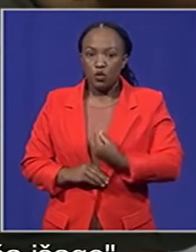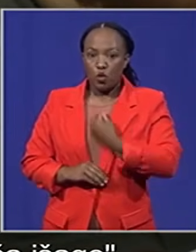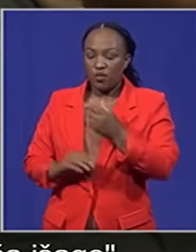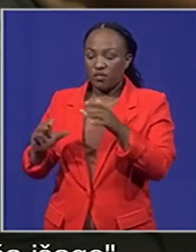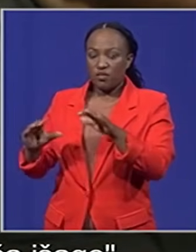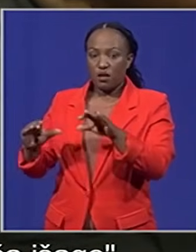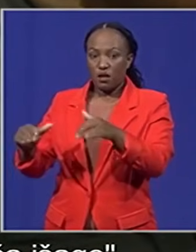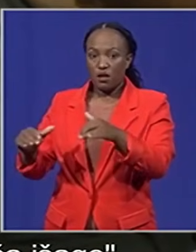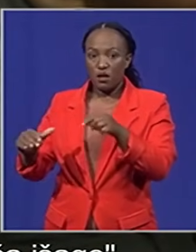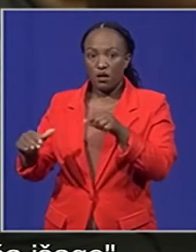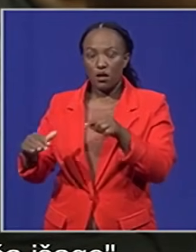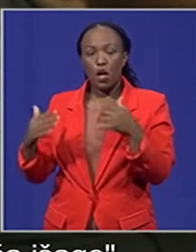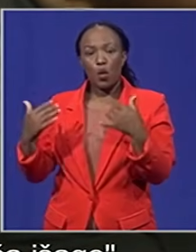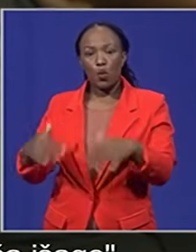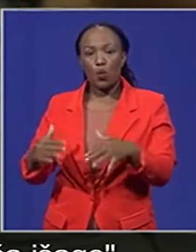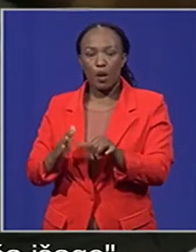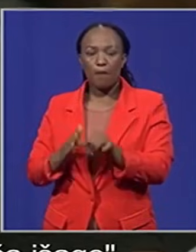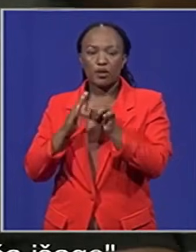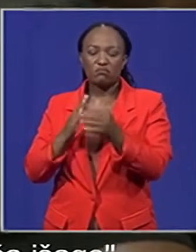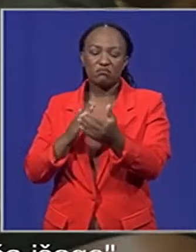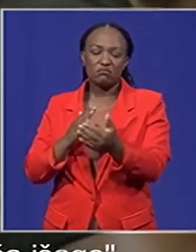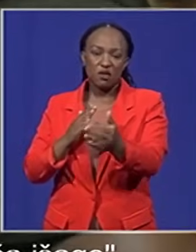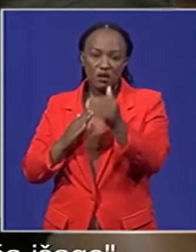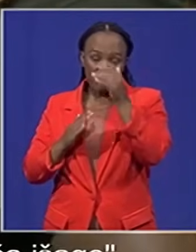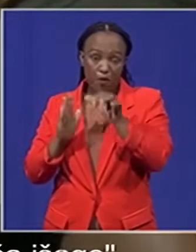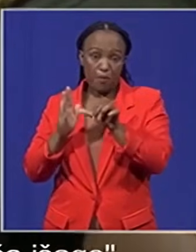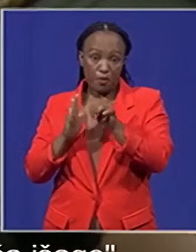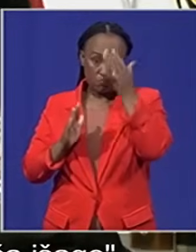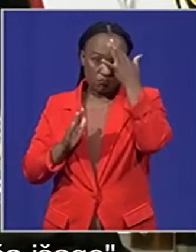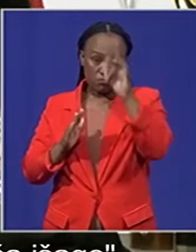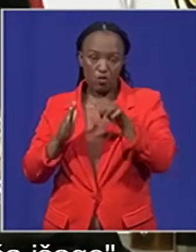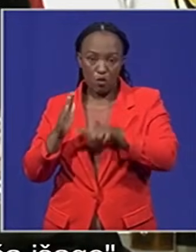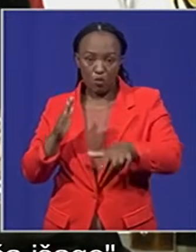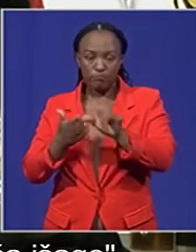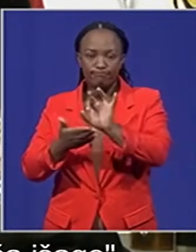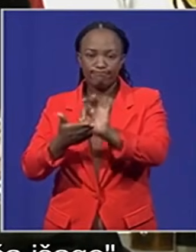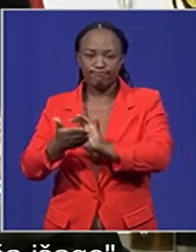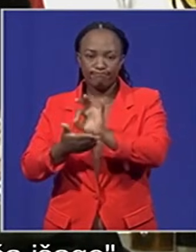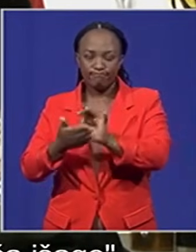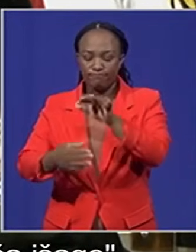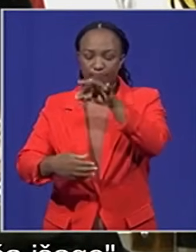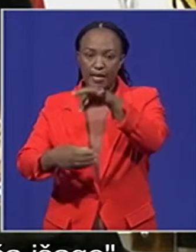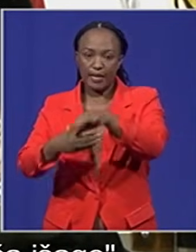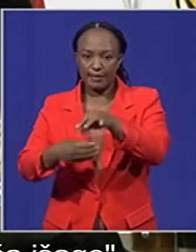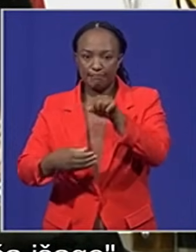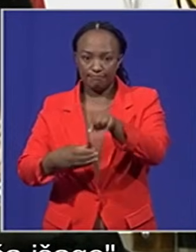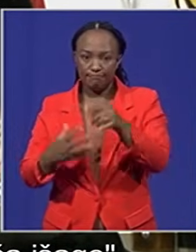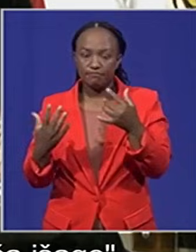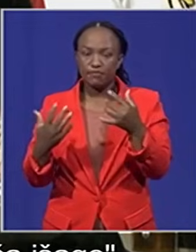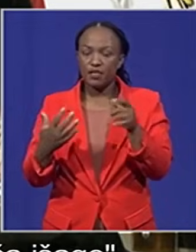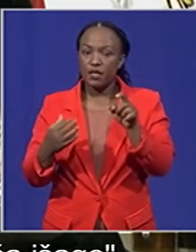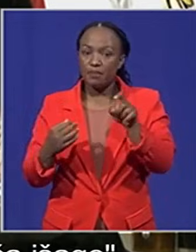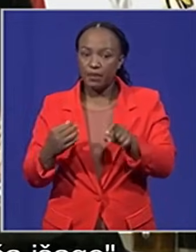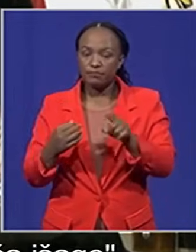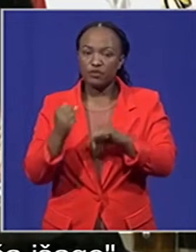the coming local government elections and must begin to build solid and verifiable